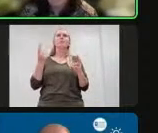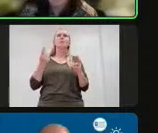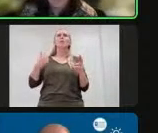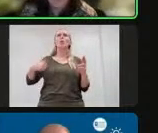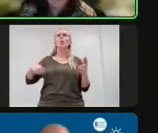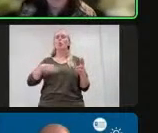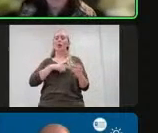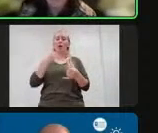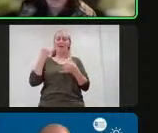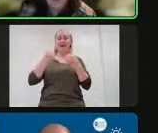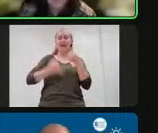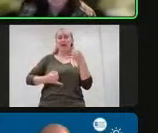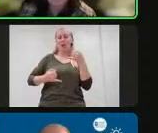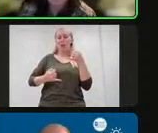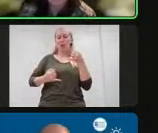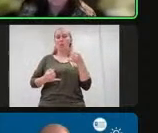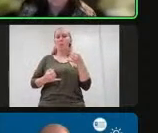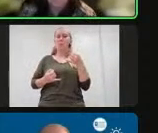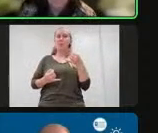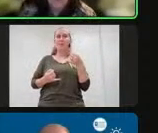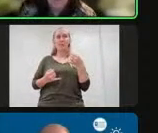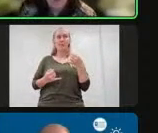the final